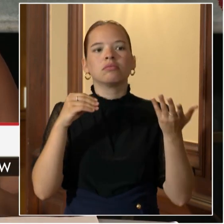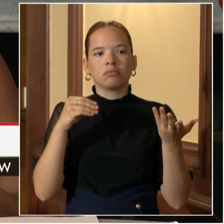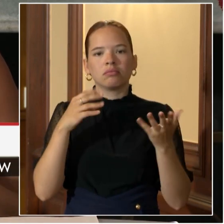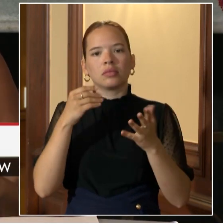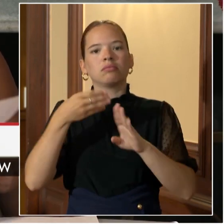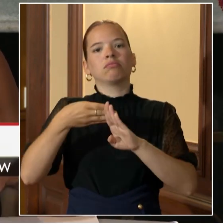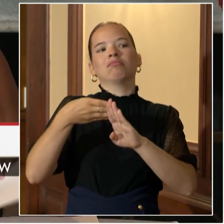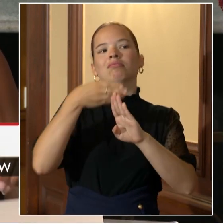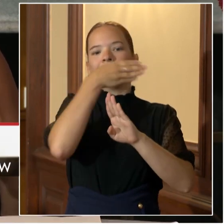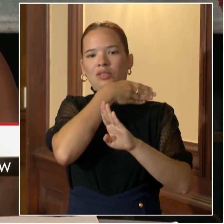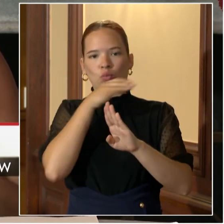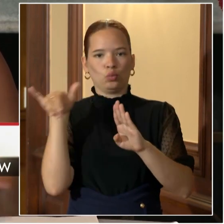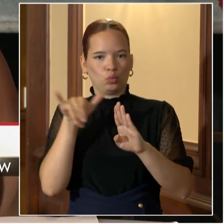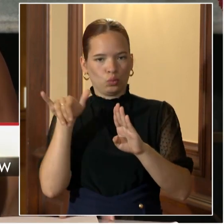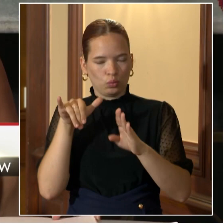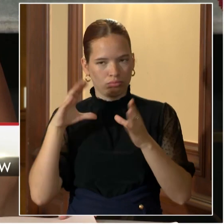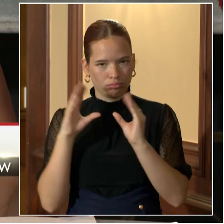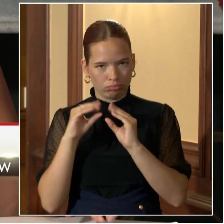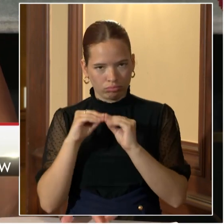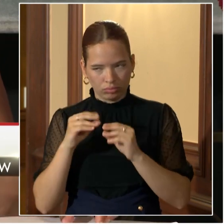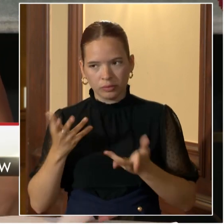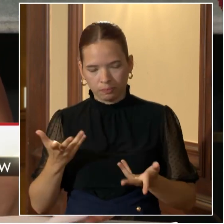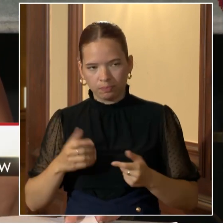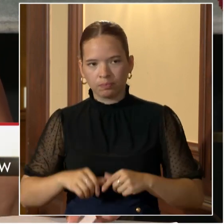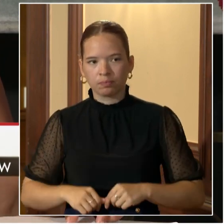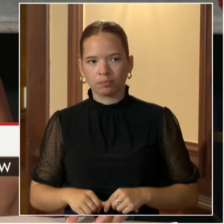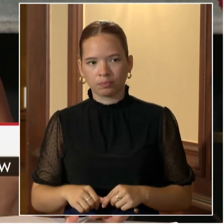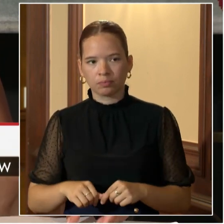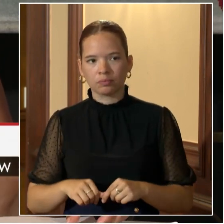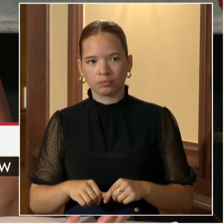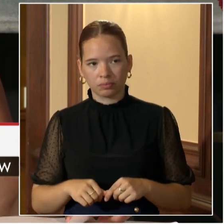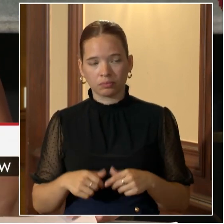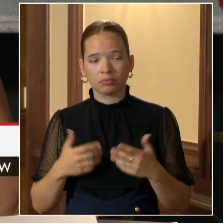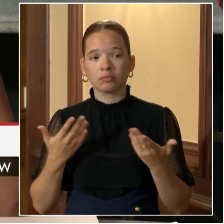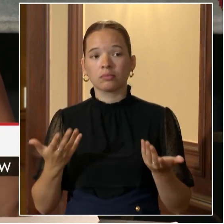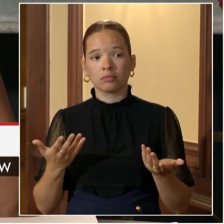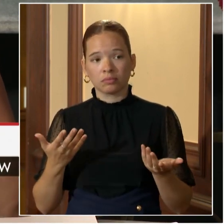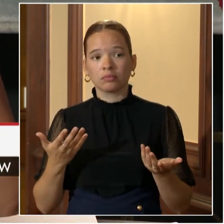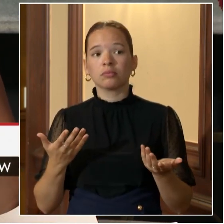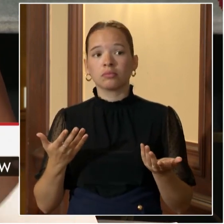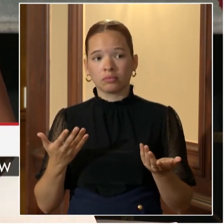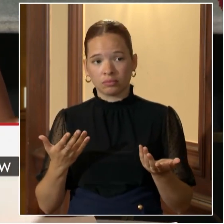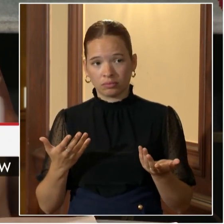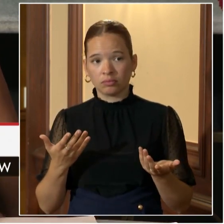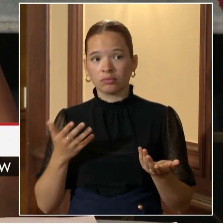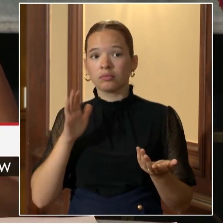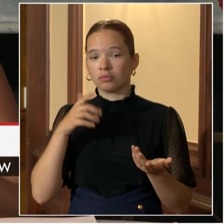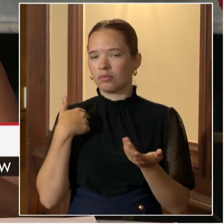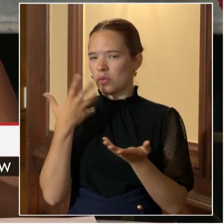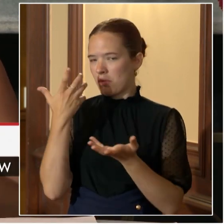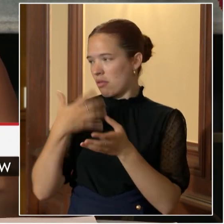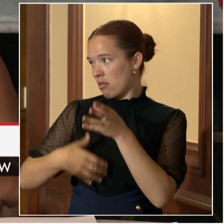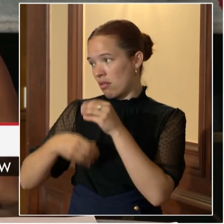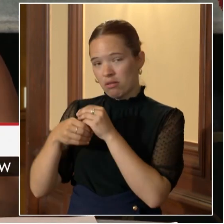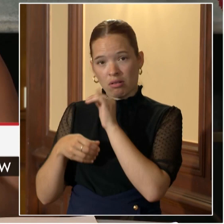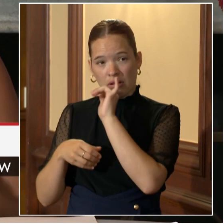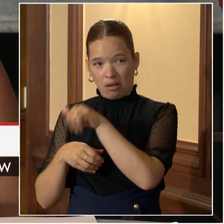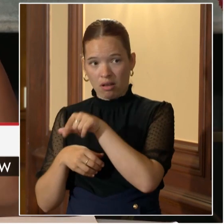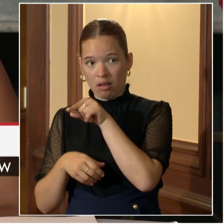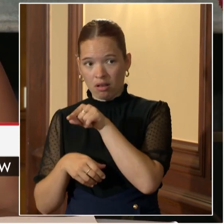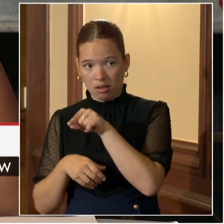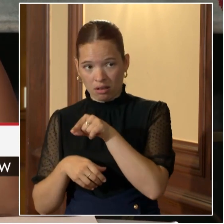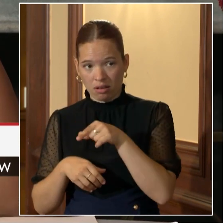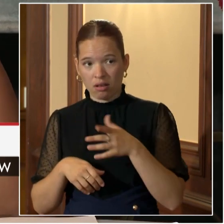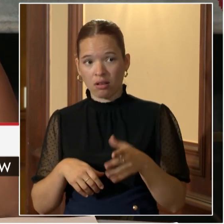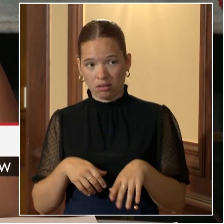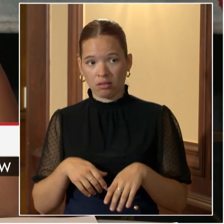to add, and I, of course, provide, Ms. Perry will provide the